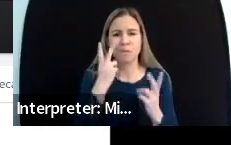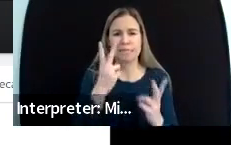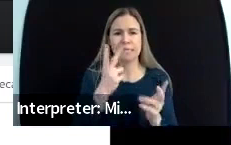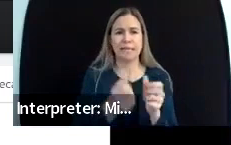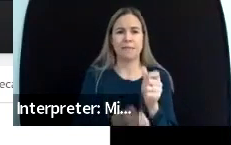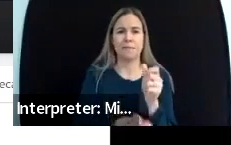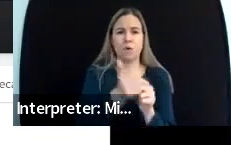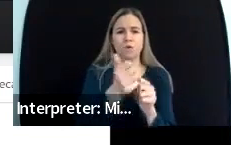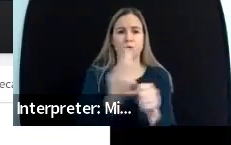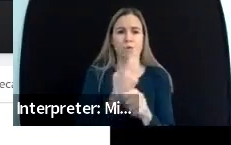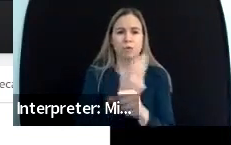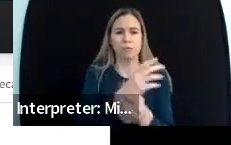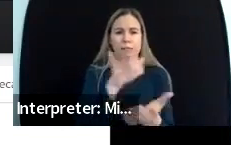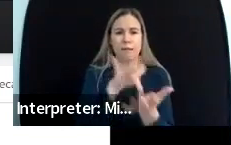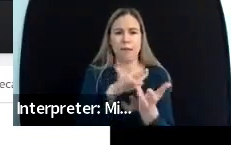the middle.